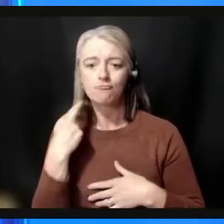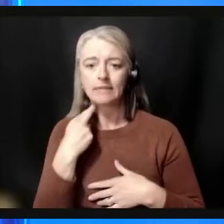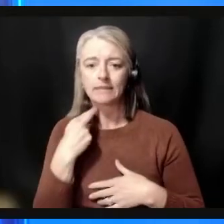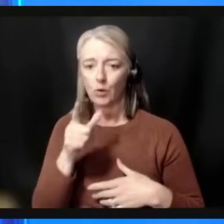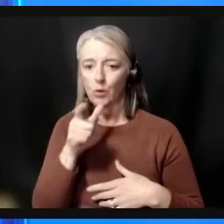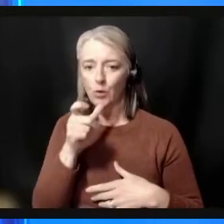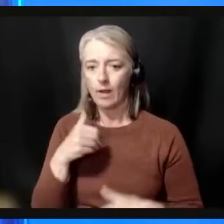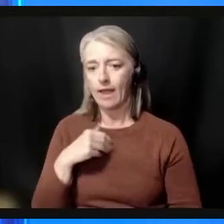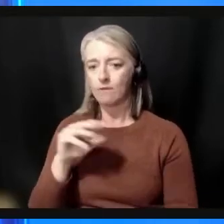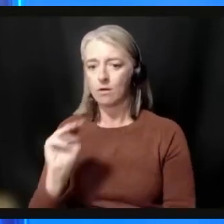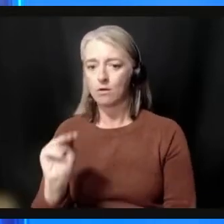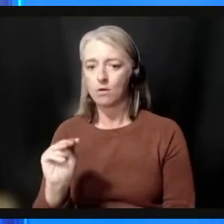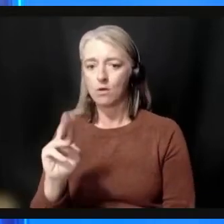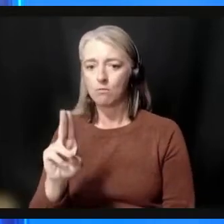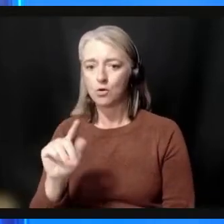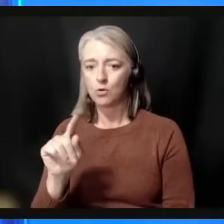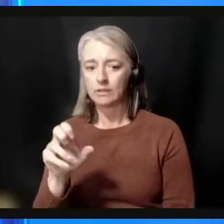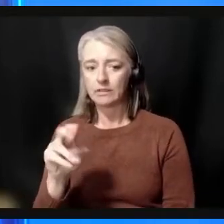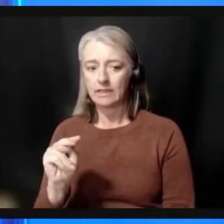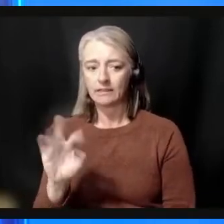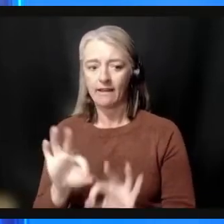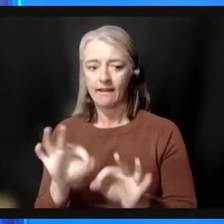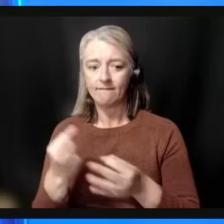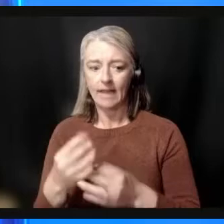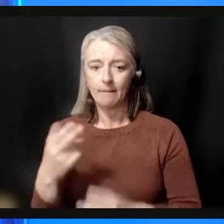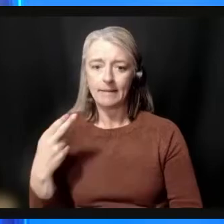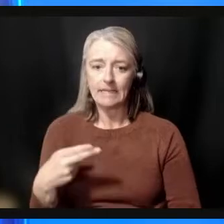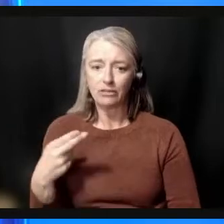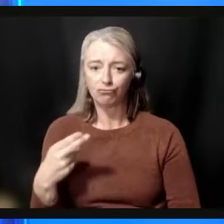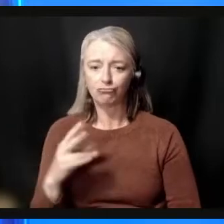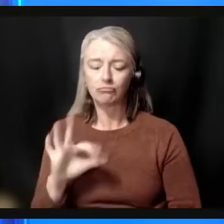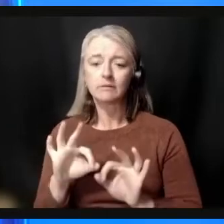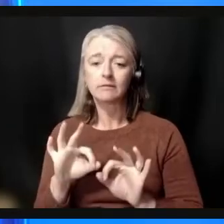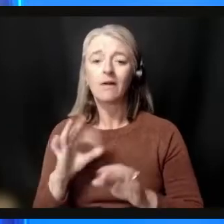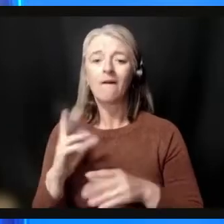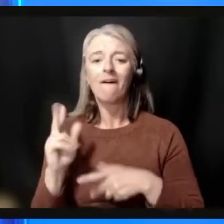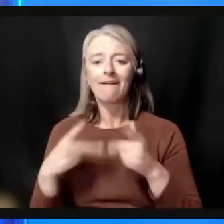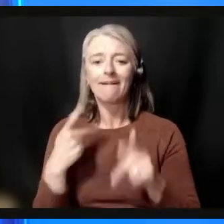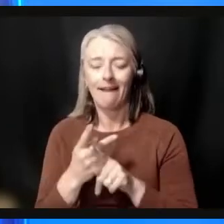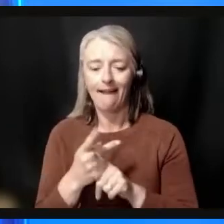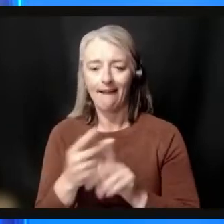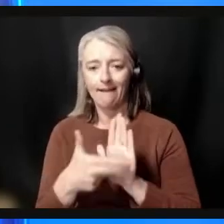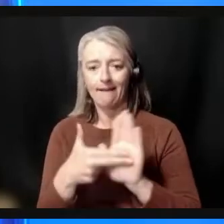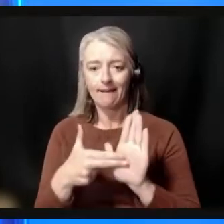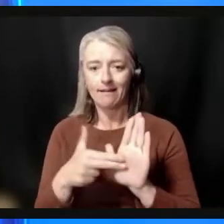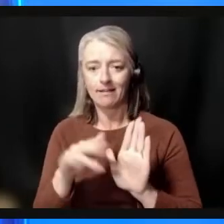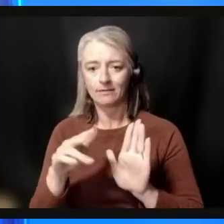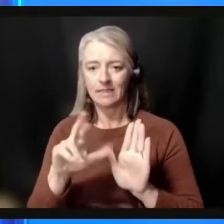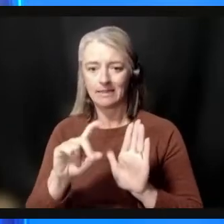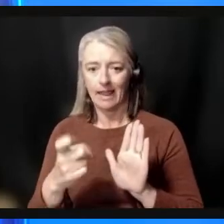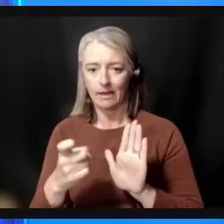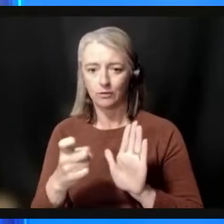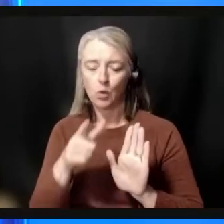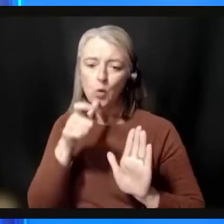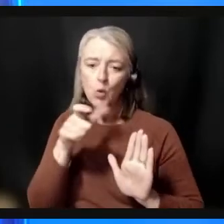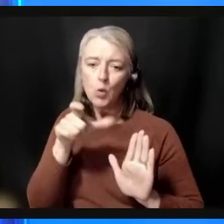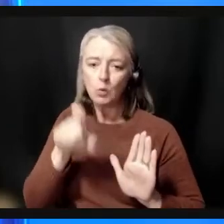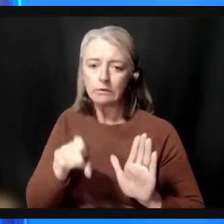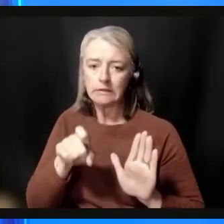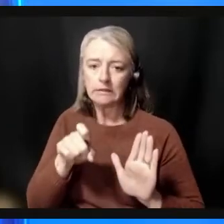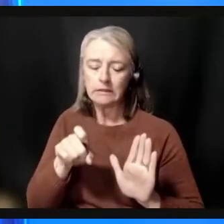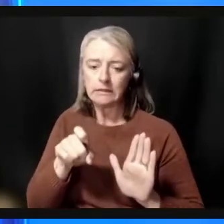on family history or the type of cancer diagnosed, and who needs that testing to inform treatment